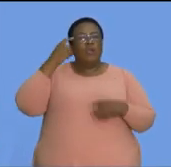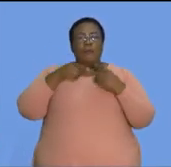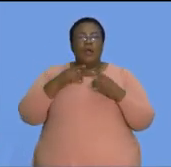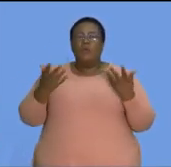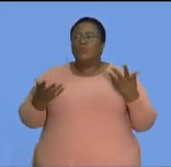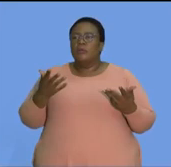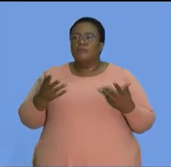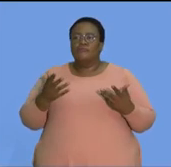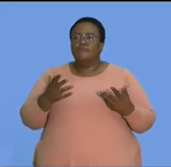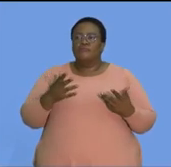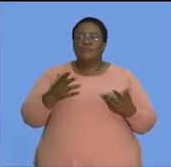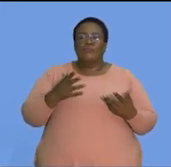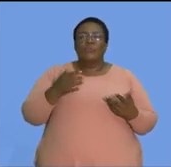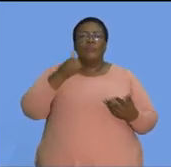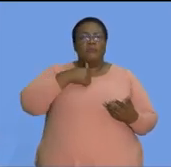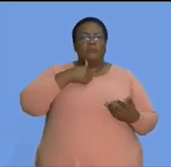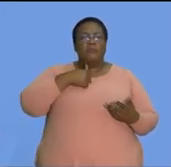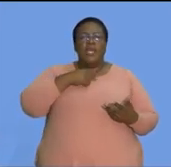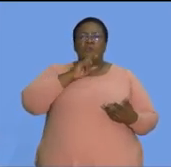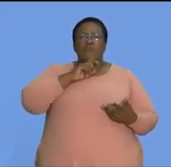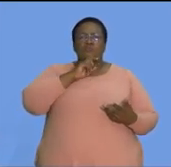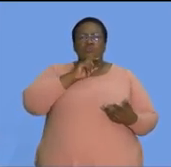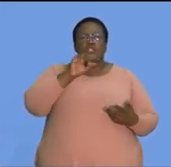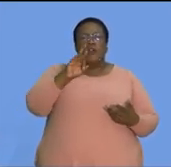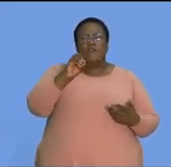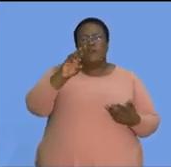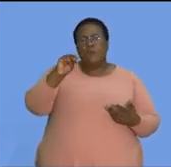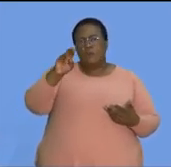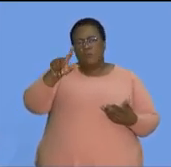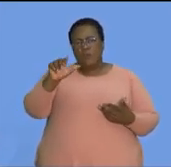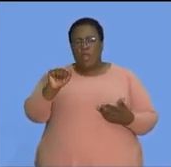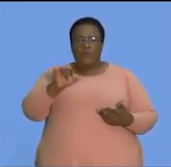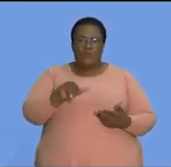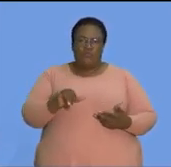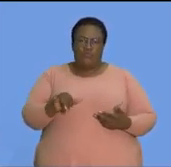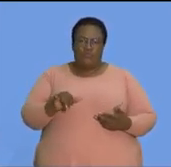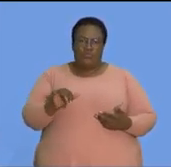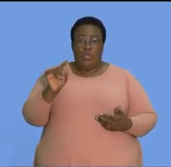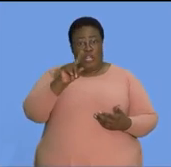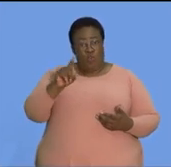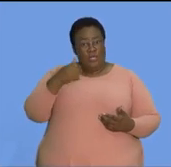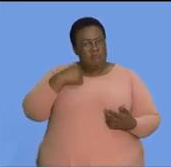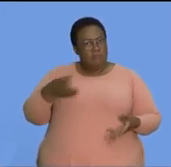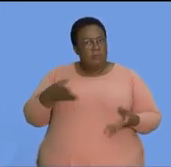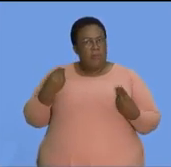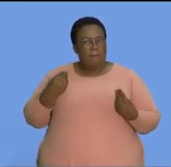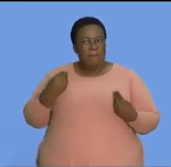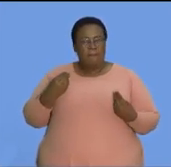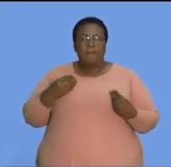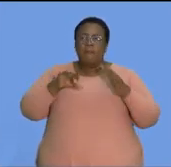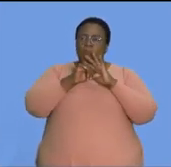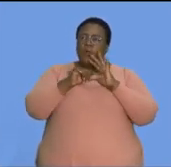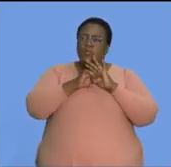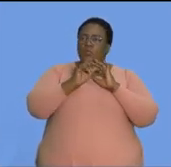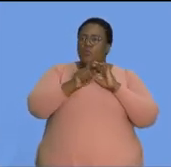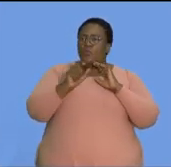firstly, what equation will I then use on this particular question that I just got now, right? What was the